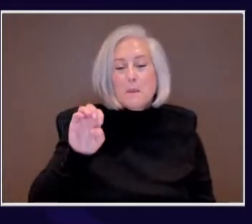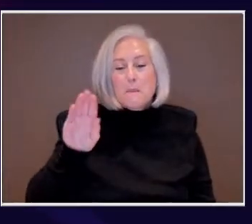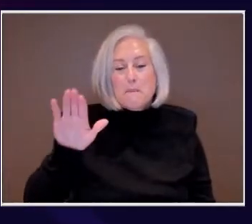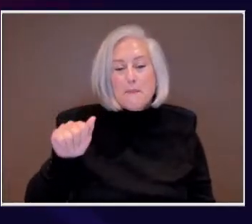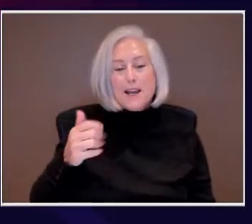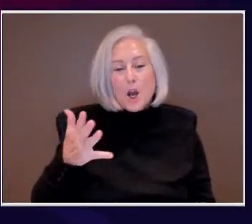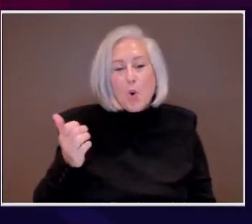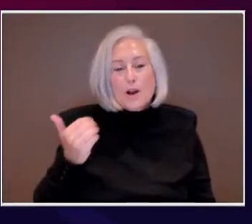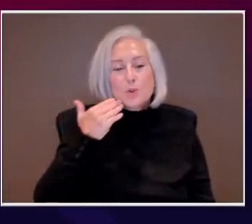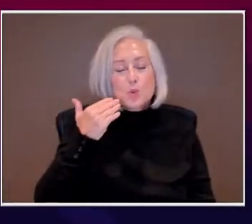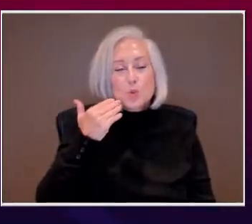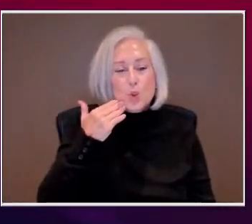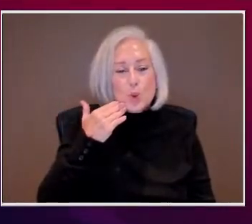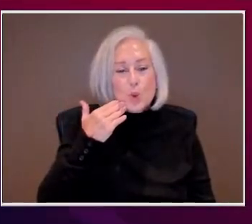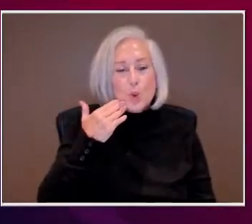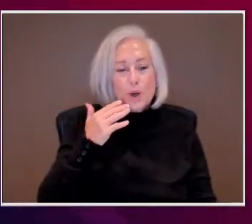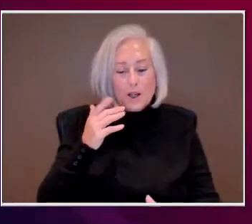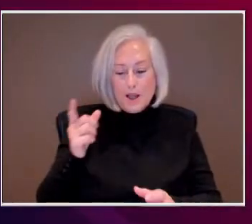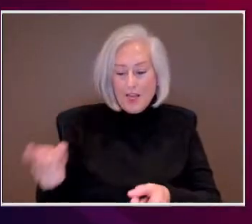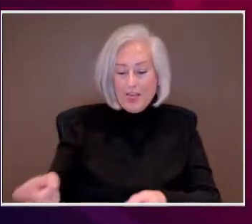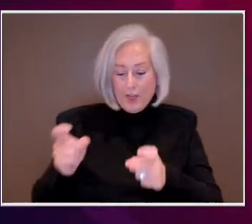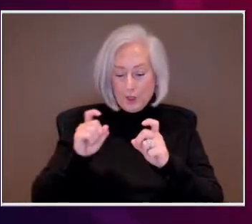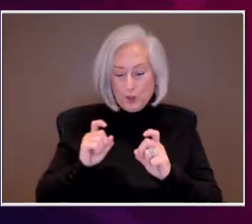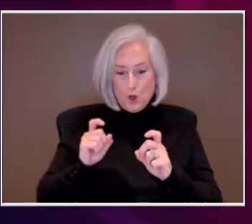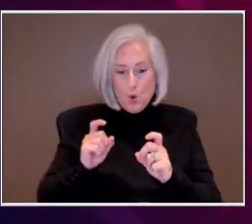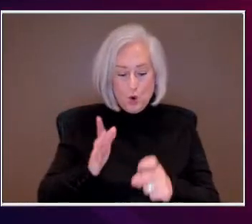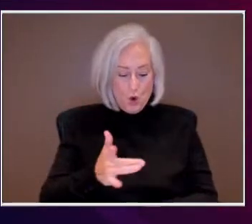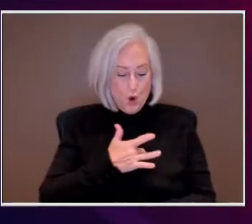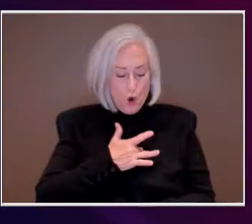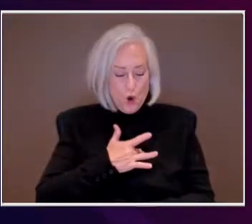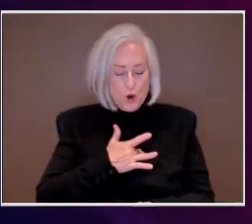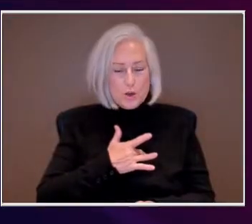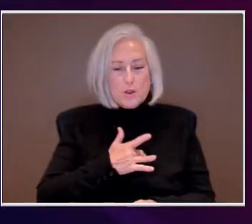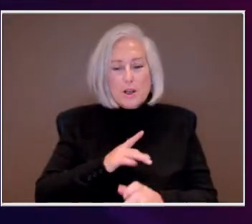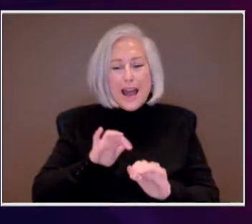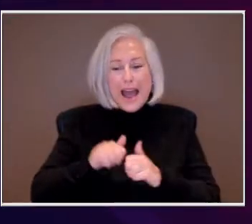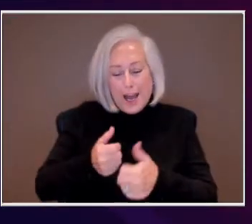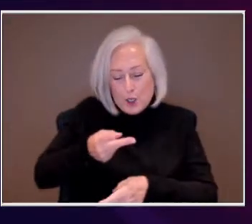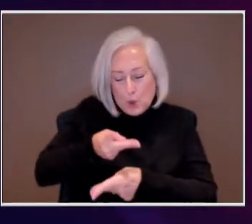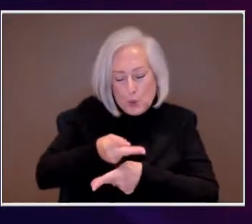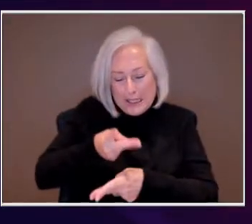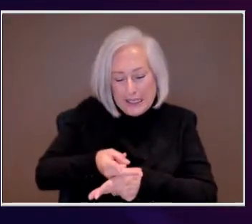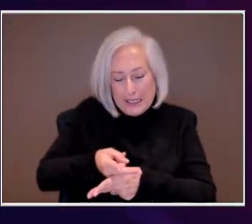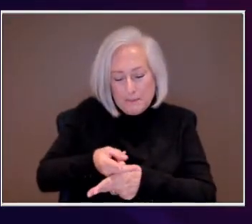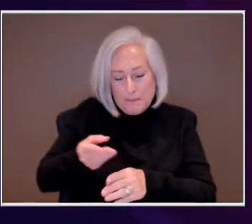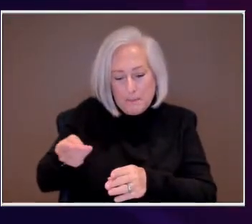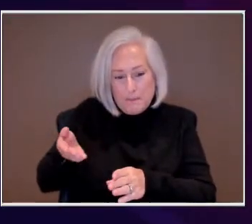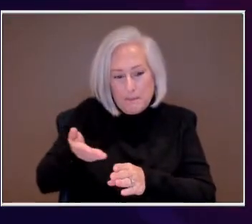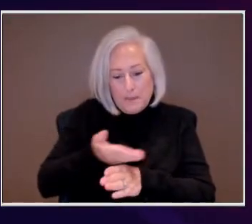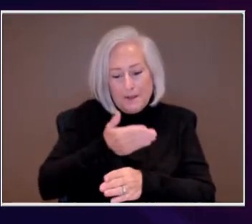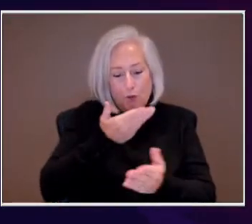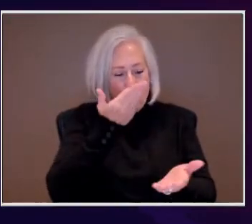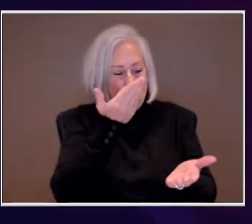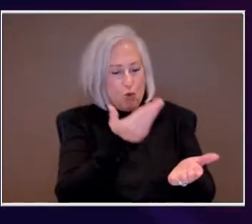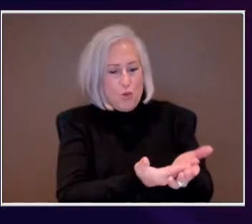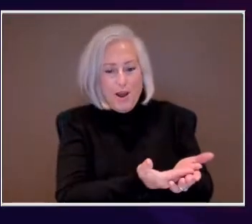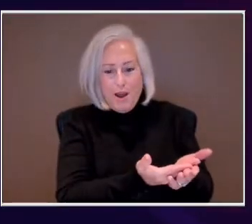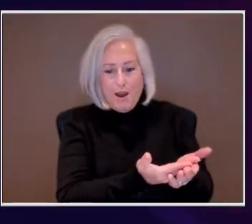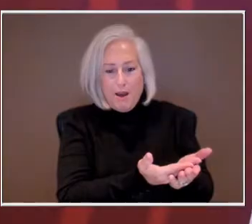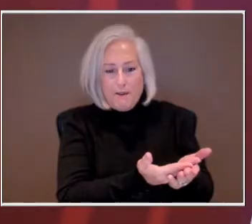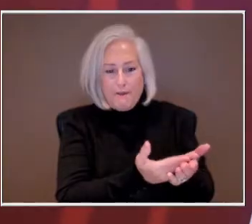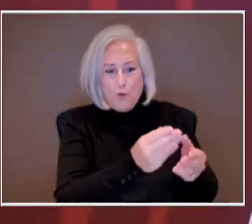good one, how is the donor heart stored before it arrives at the health system? Yeah, there are different ways to store it. One's on